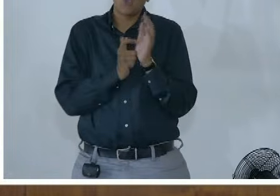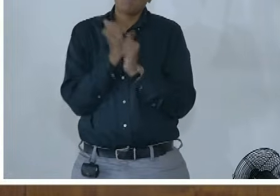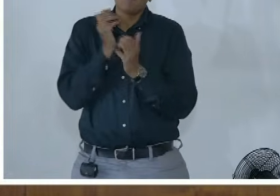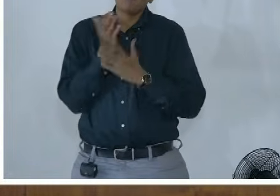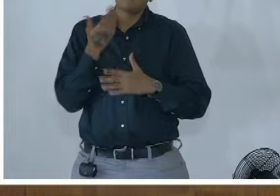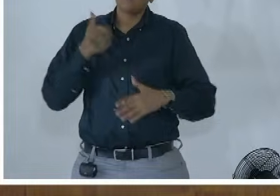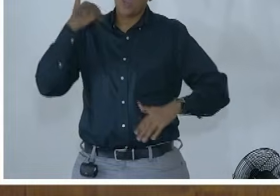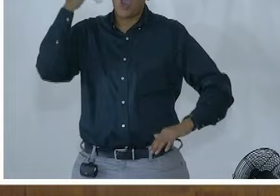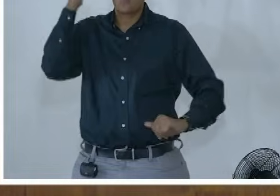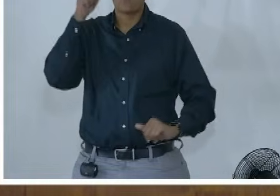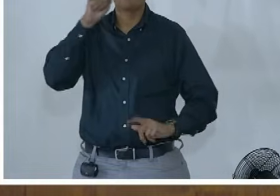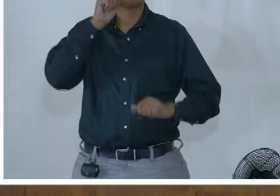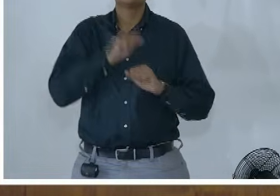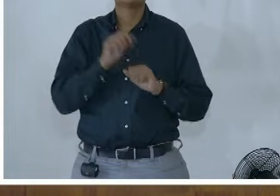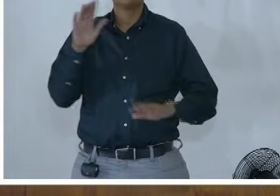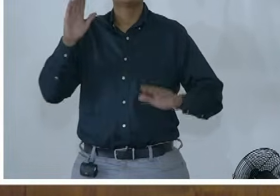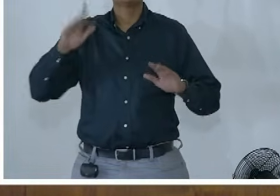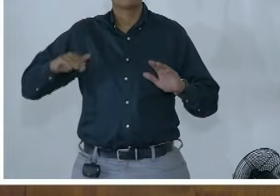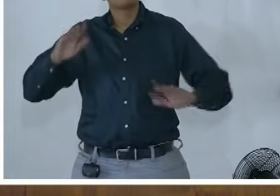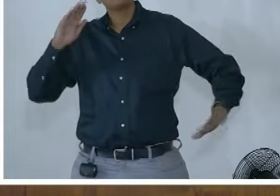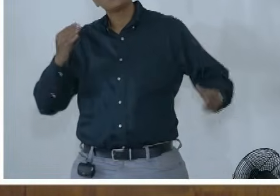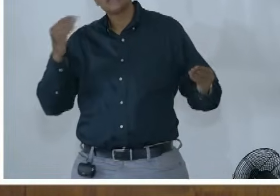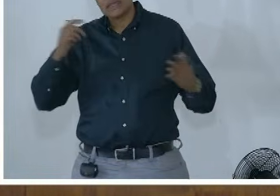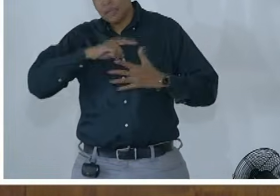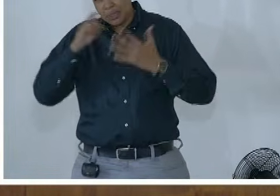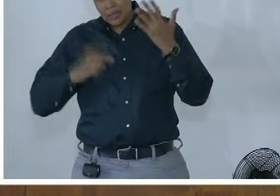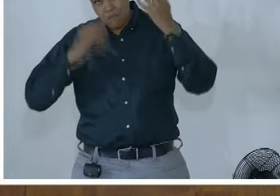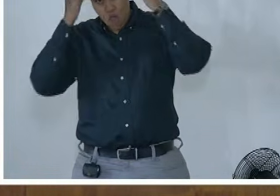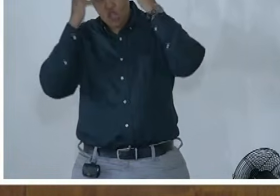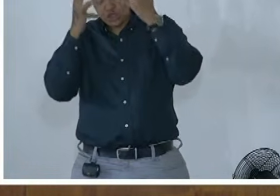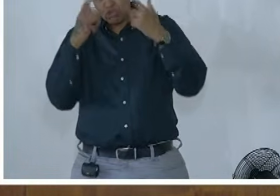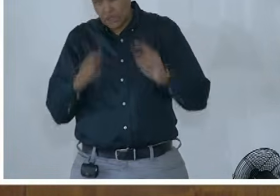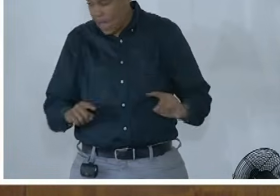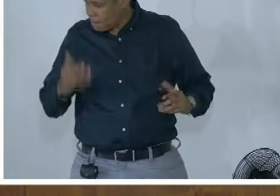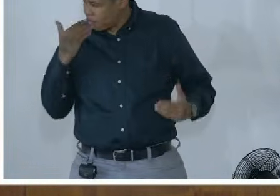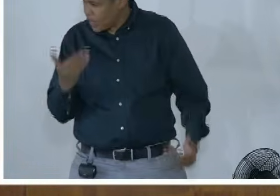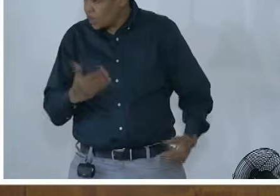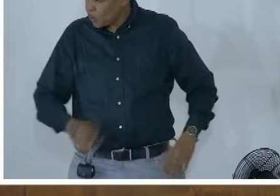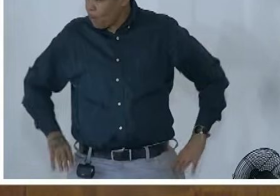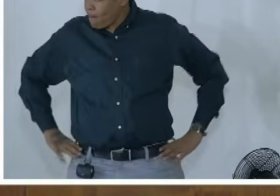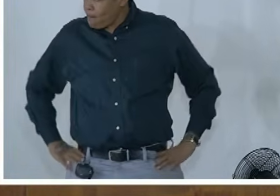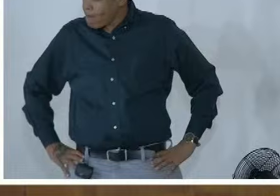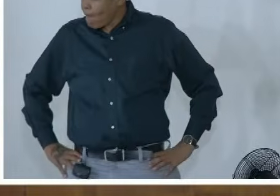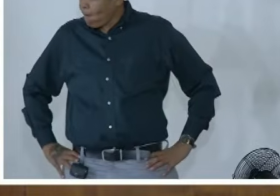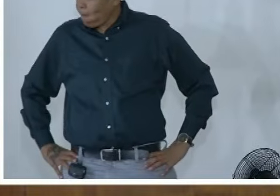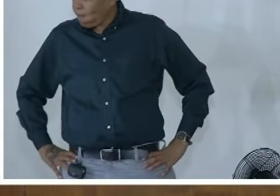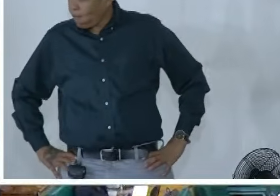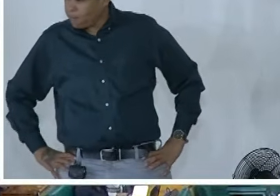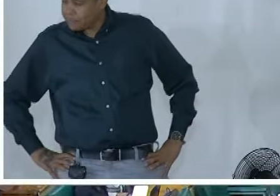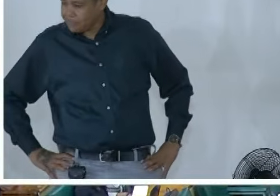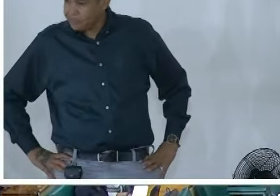I hope that this House will give due consideration. Thank you.